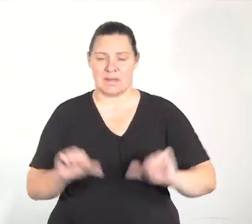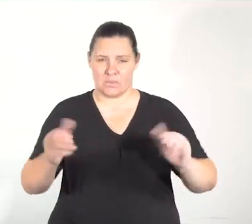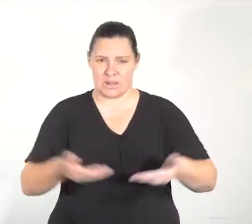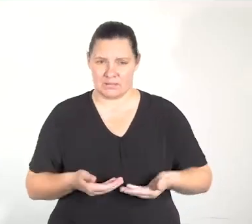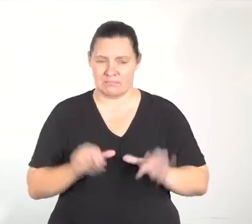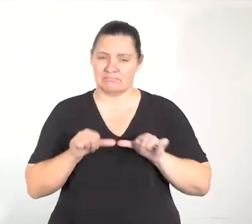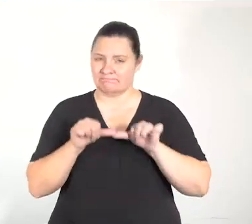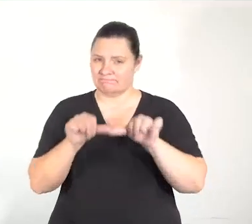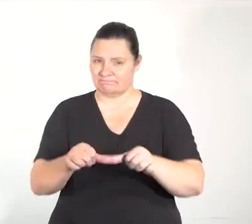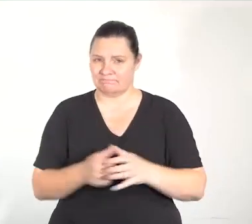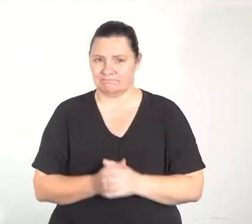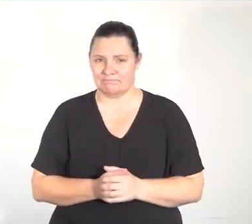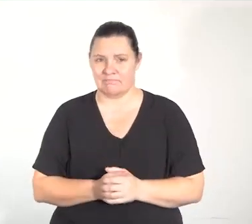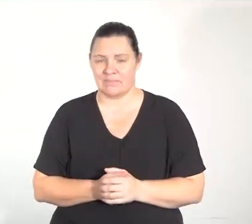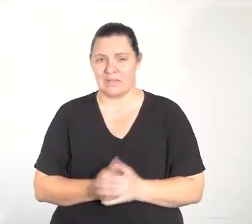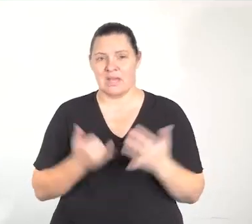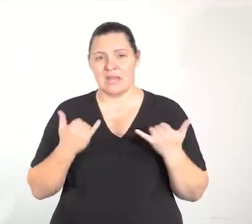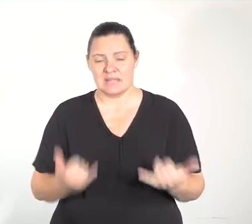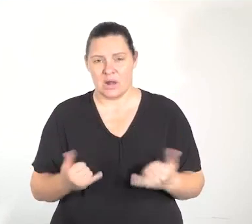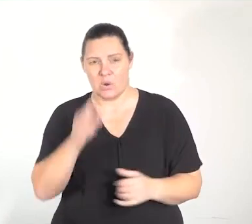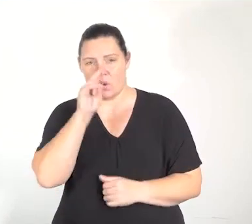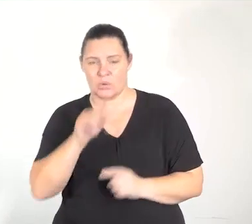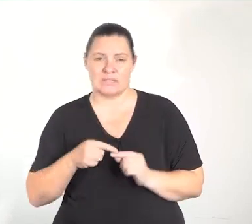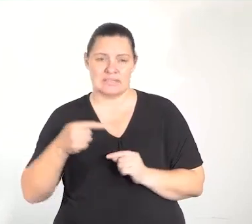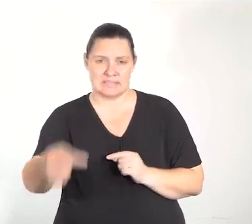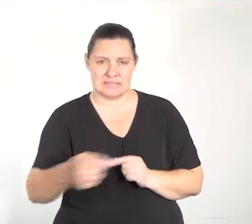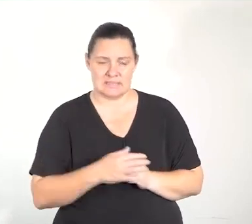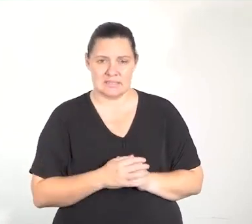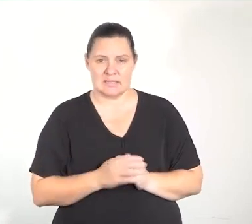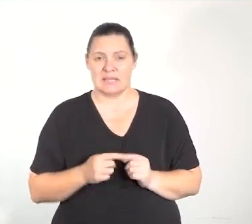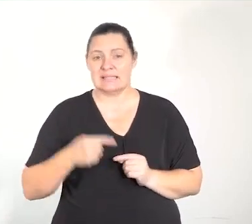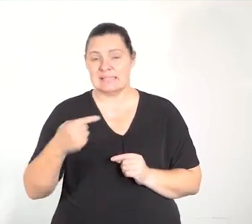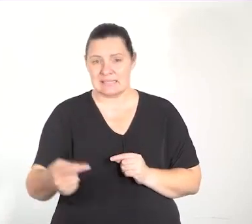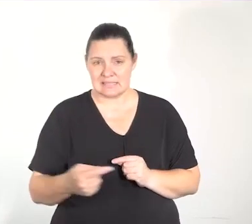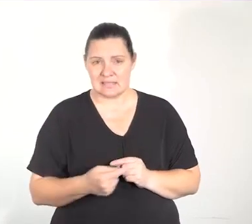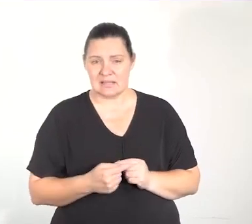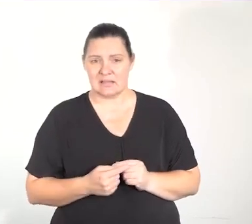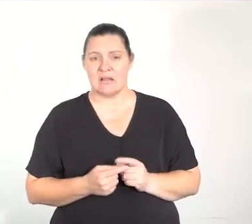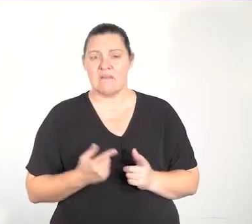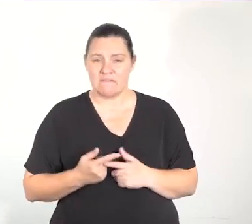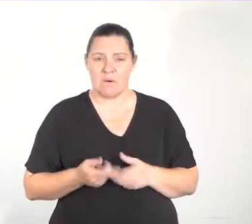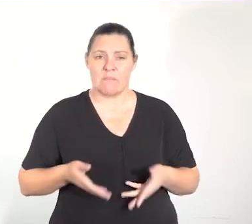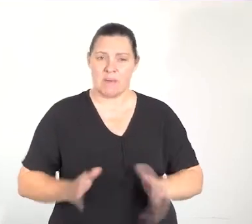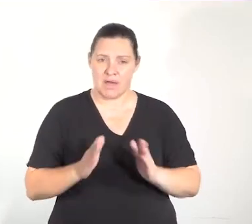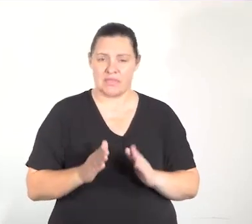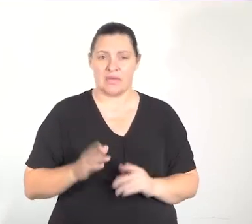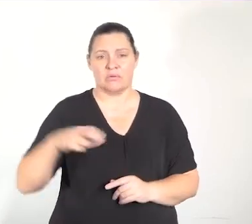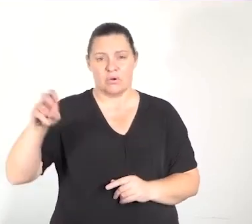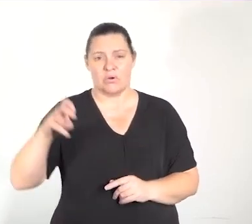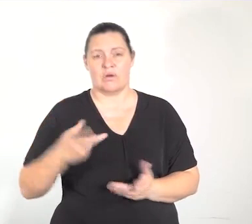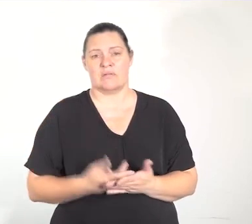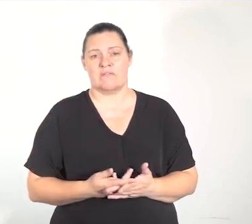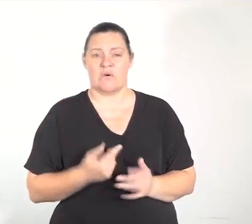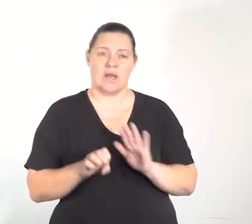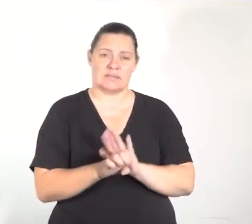Welcome back and let's continue. So now we're going to look at distance. Distance is the length of a path or route